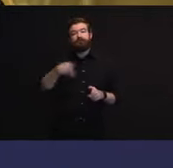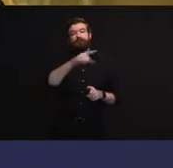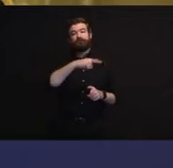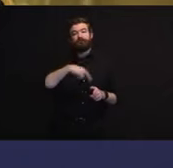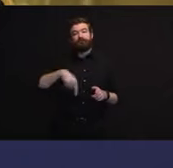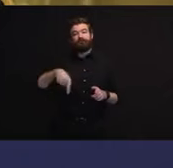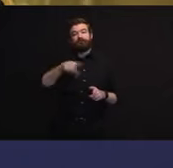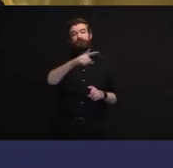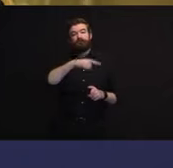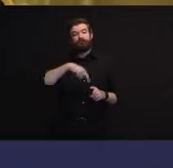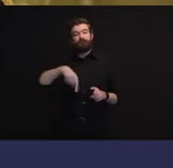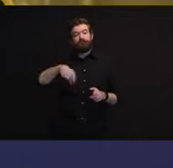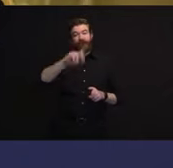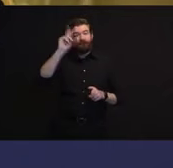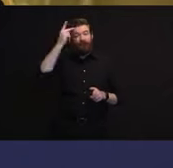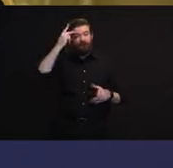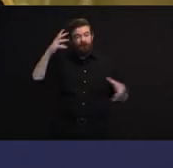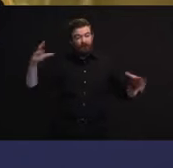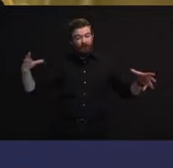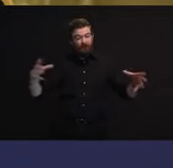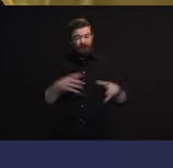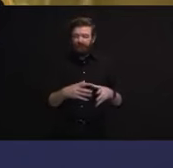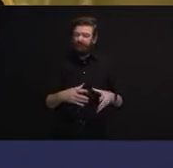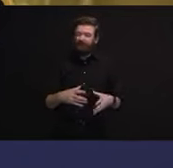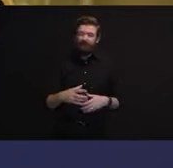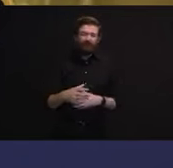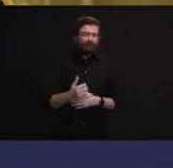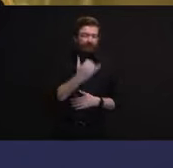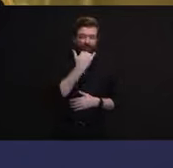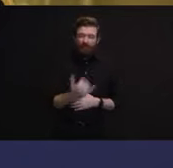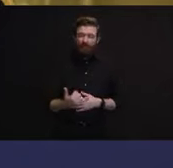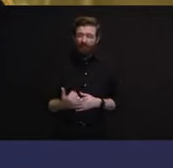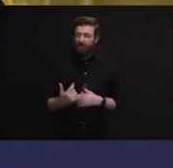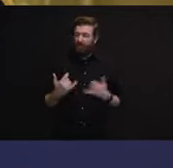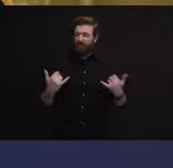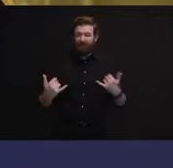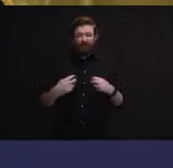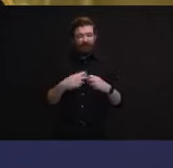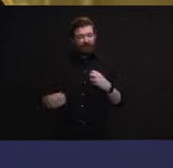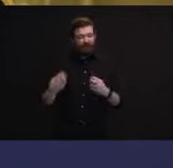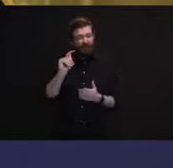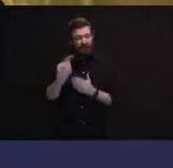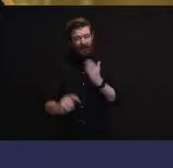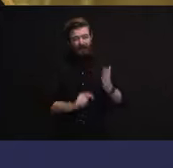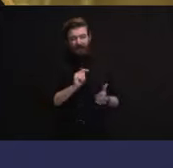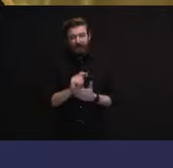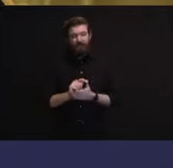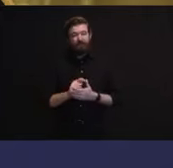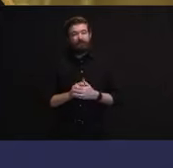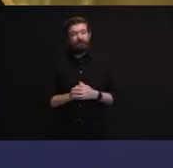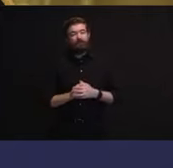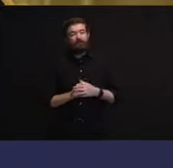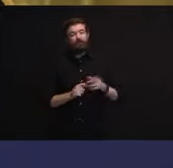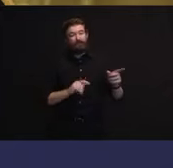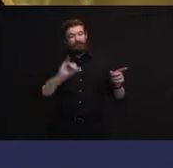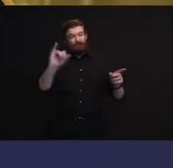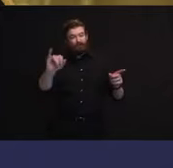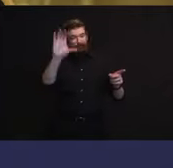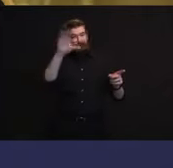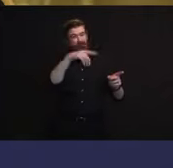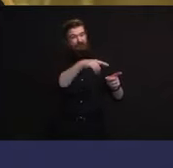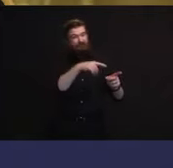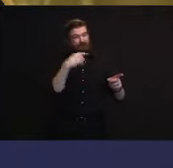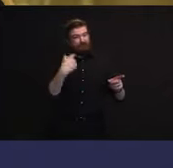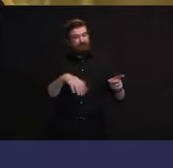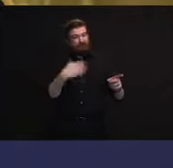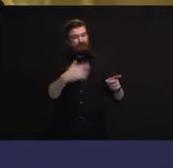days and our toughest days. And it's completely inconsistent with Jersey City, which is one of America's, never mind New Jersey, one of America's great